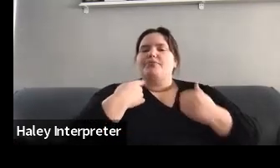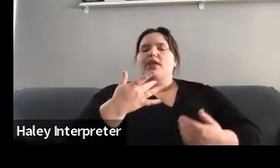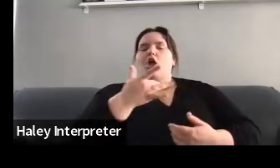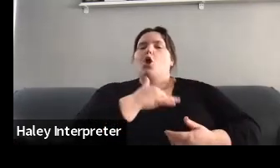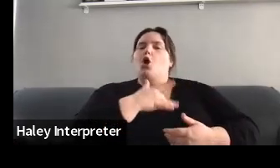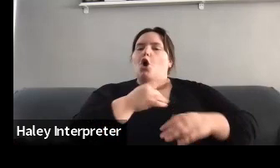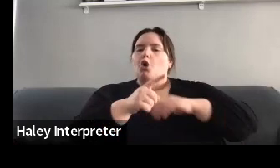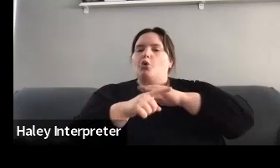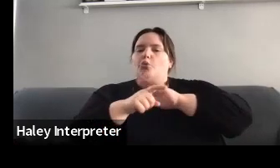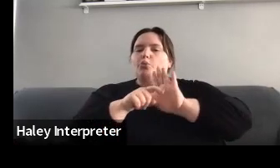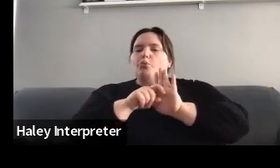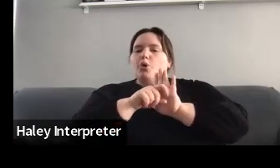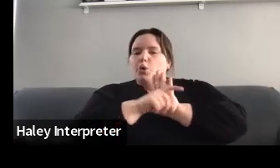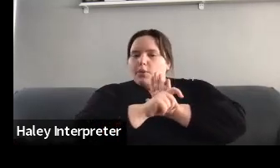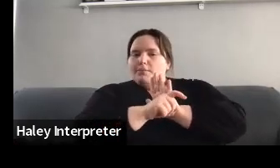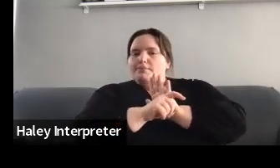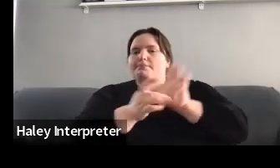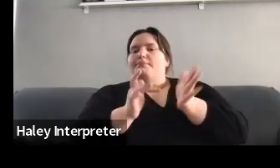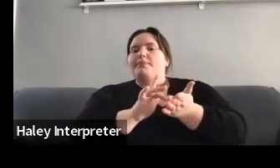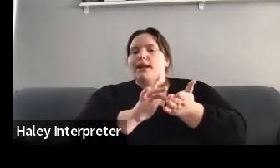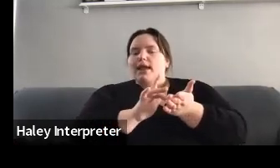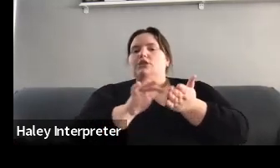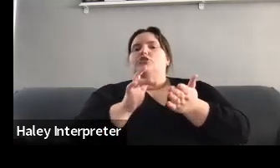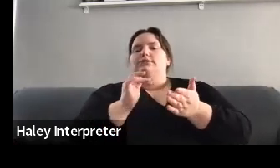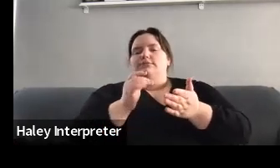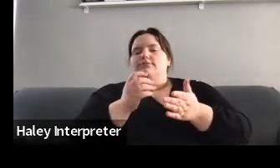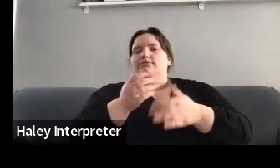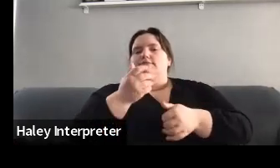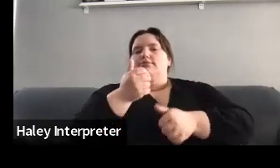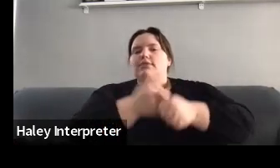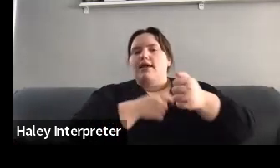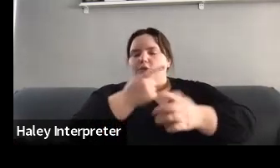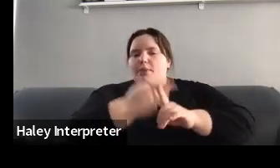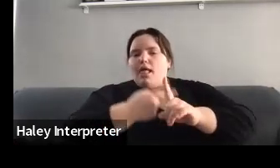every month, the prevention, and the